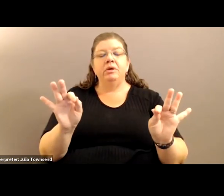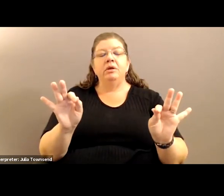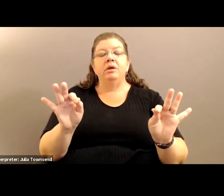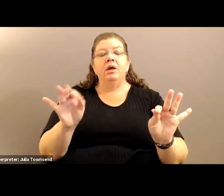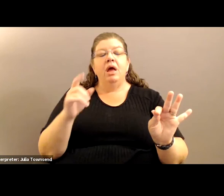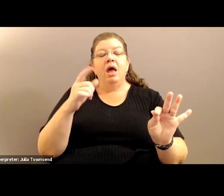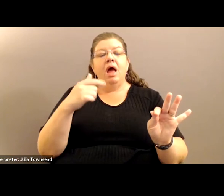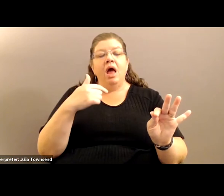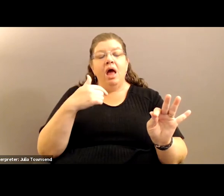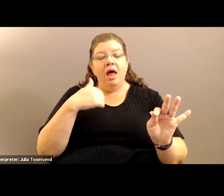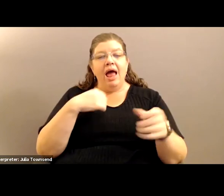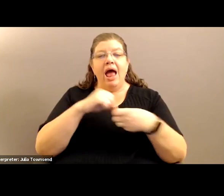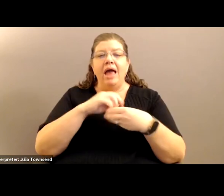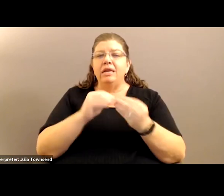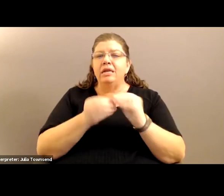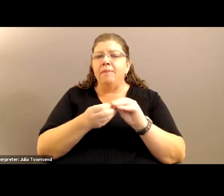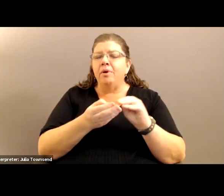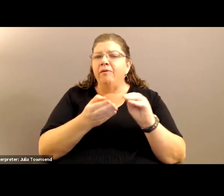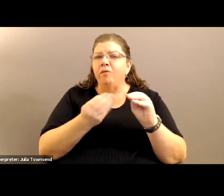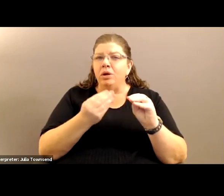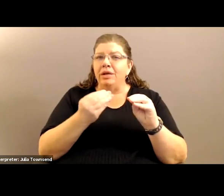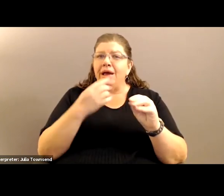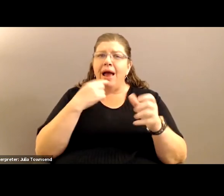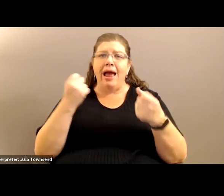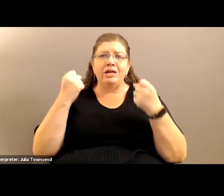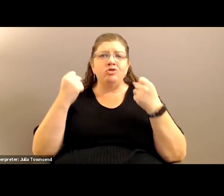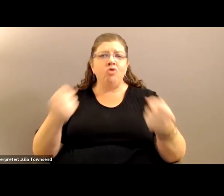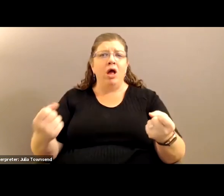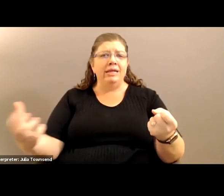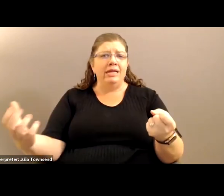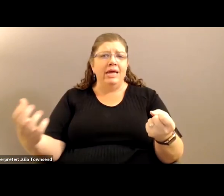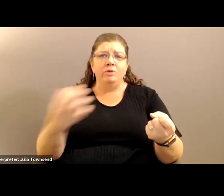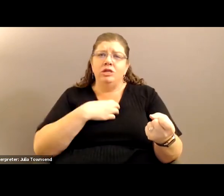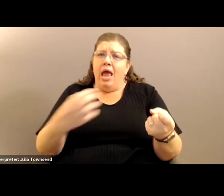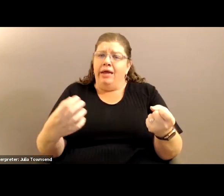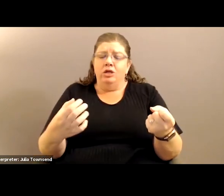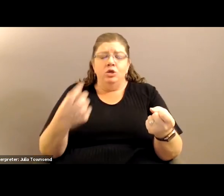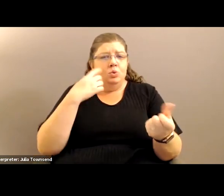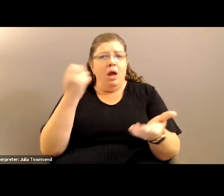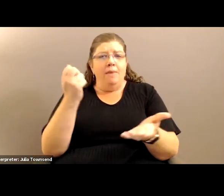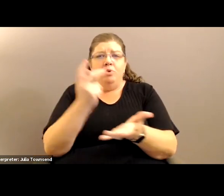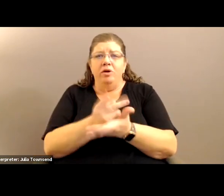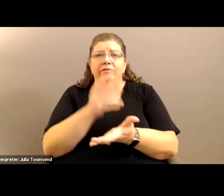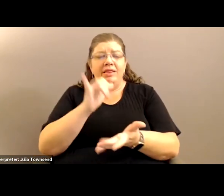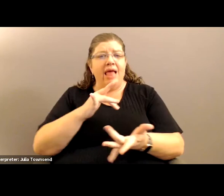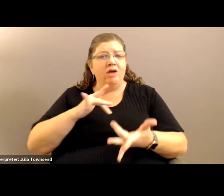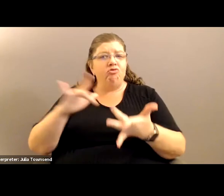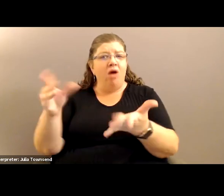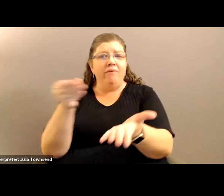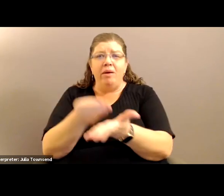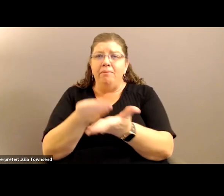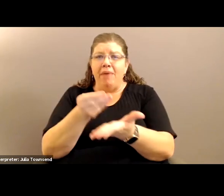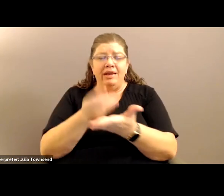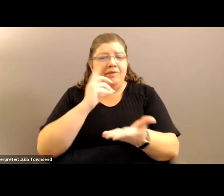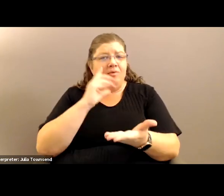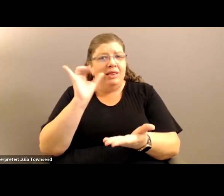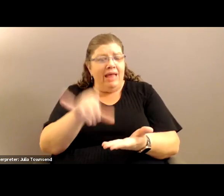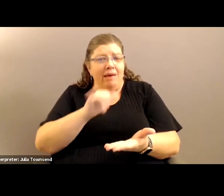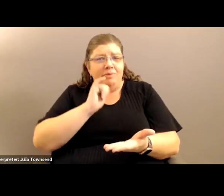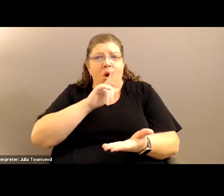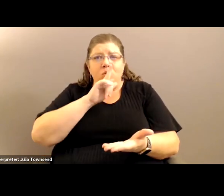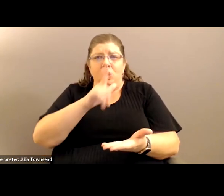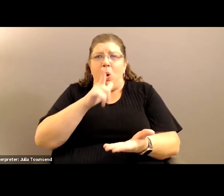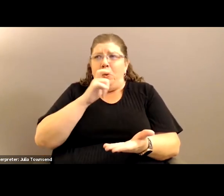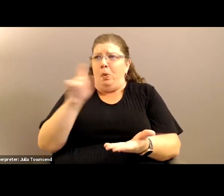i suppose i strongly object to approving the travel monies for that and i'm not exactly sure who